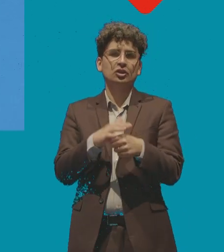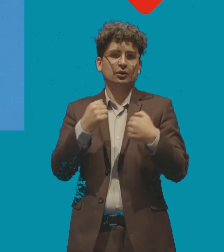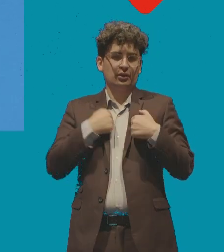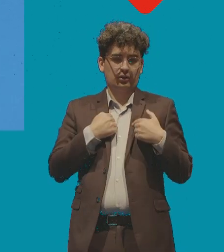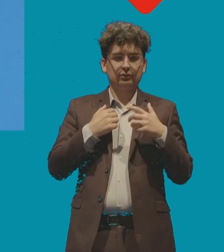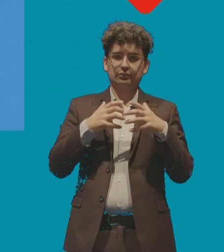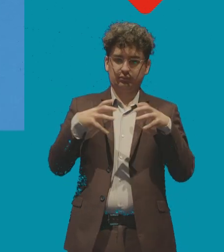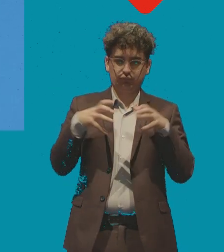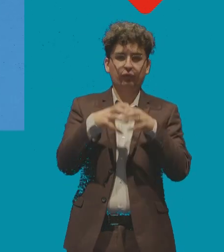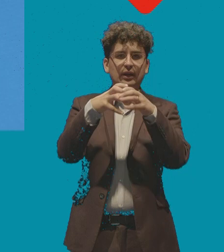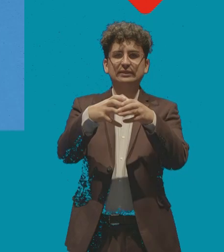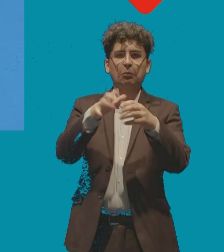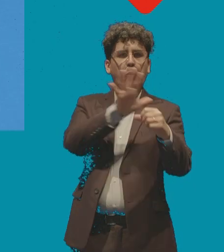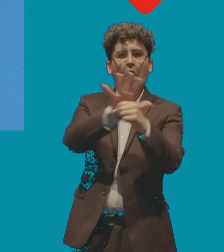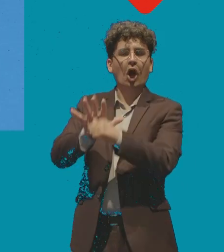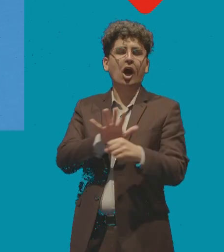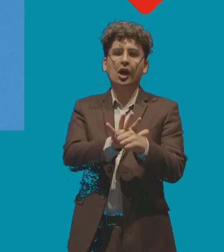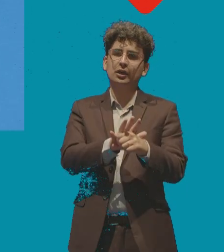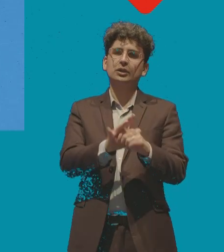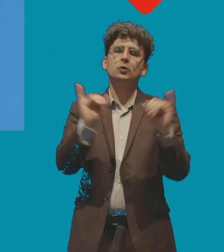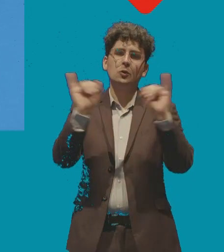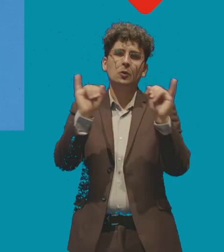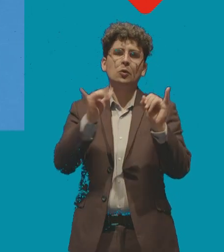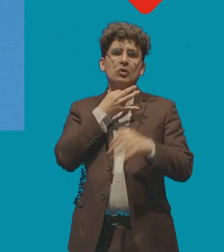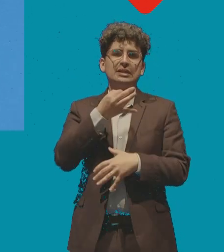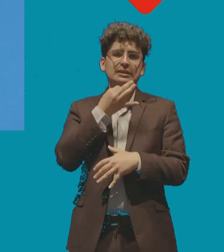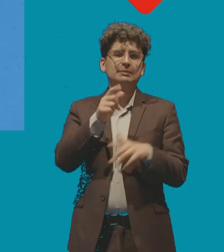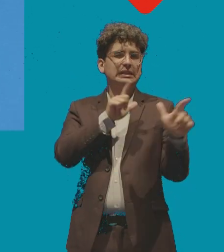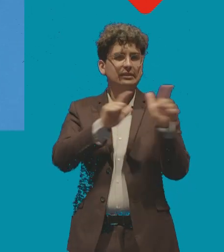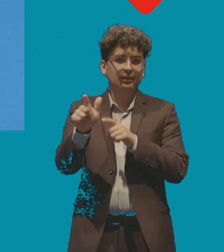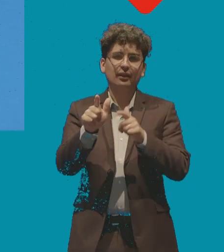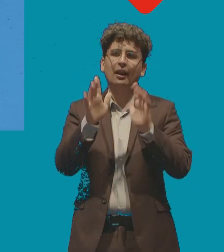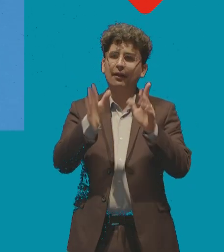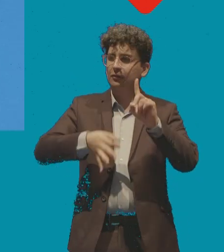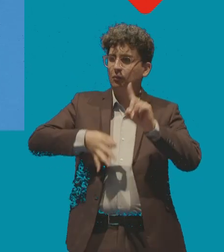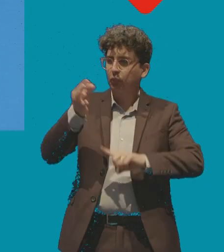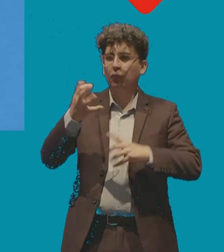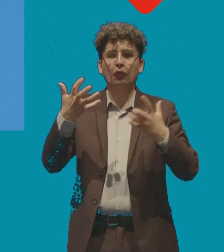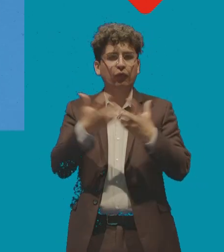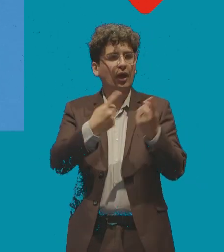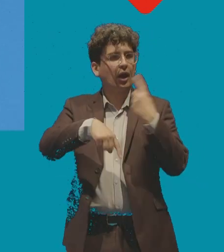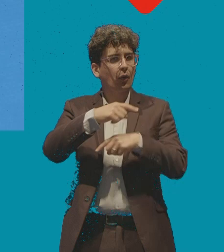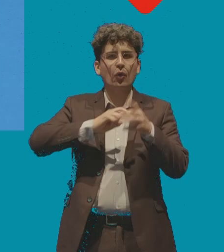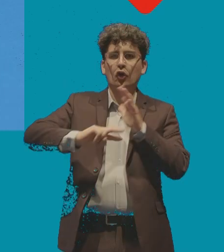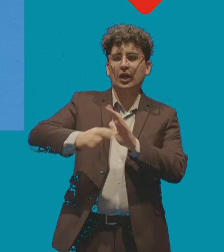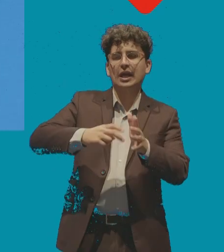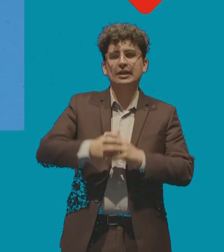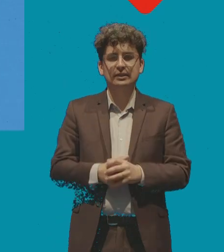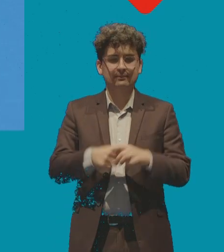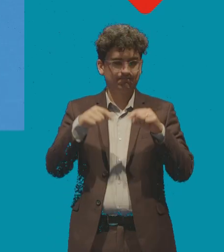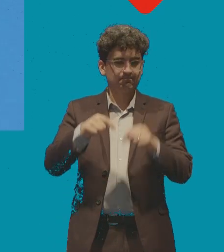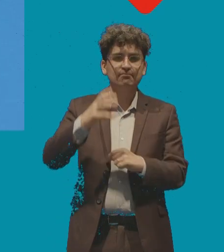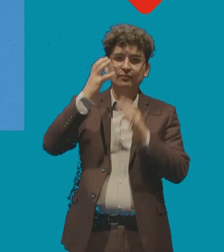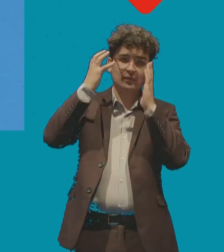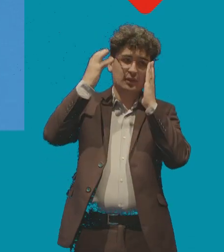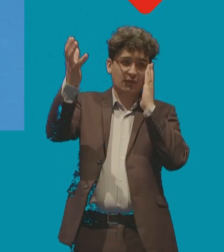movement poses a significant challenge, we see it as an opportunity to improve how we organise. Because this conference, this government has seen